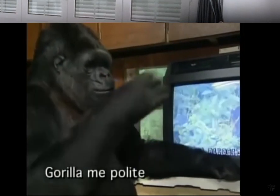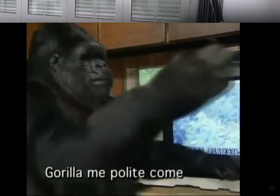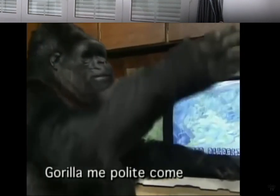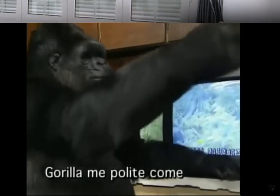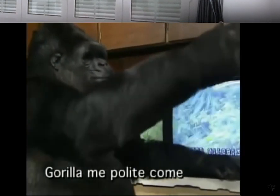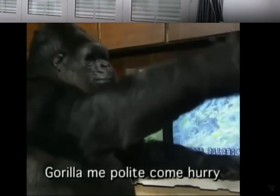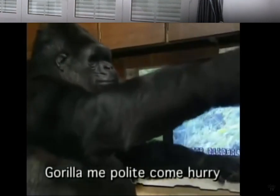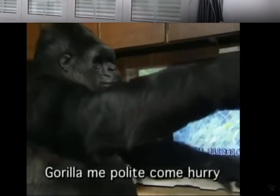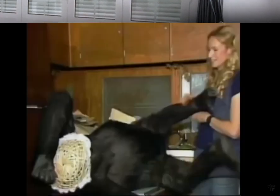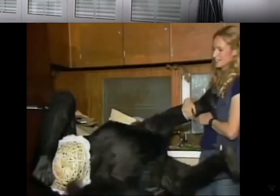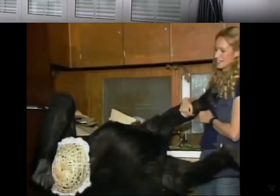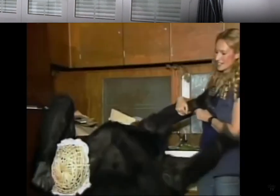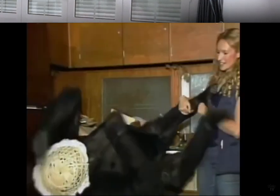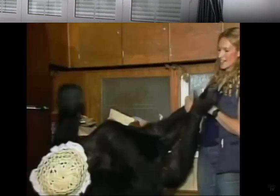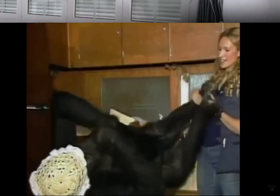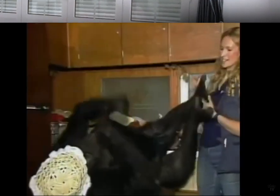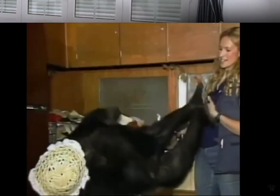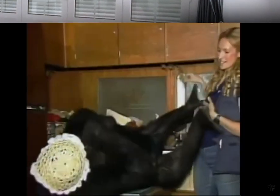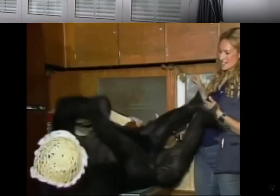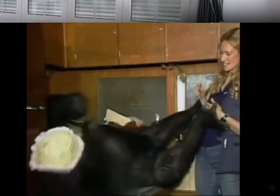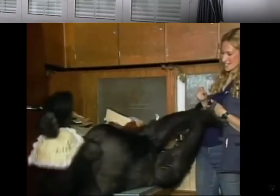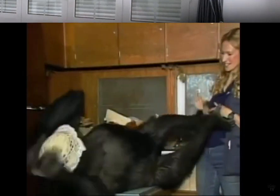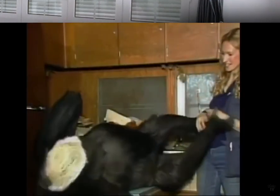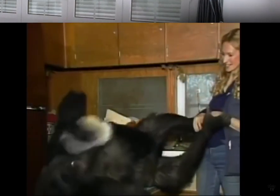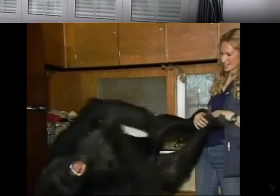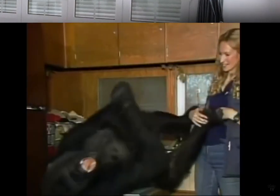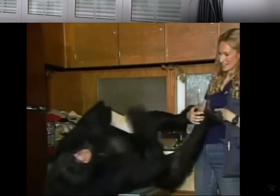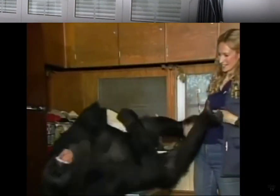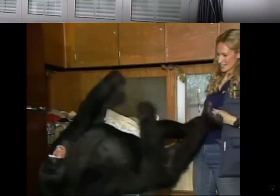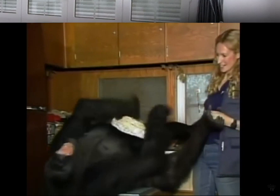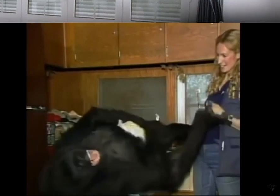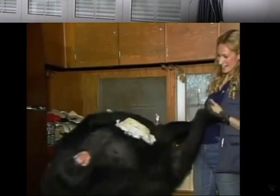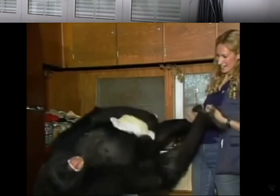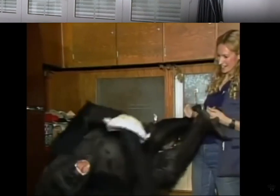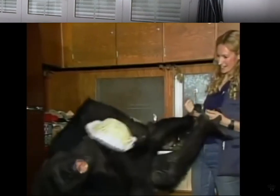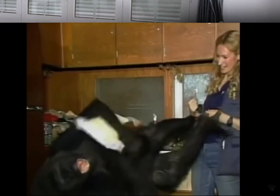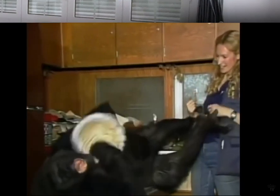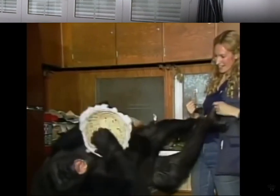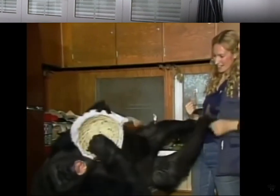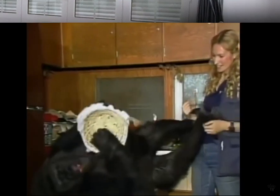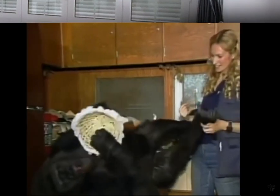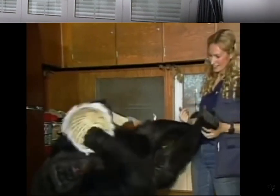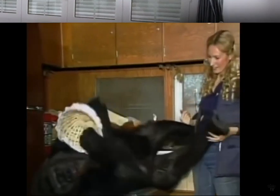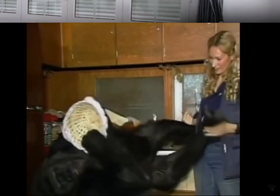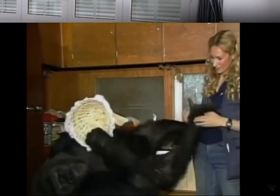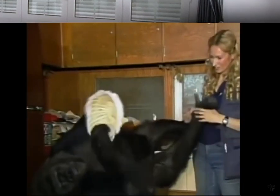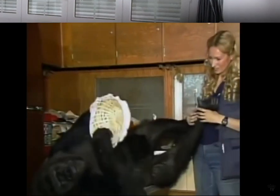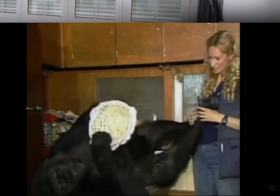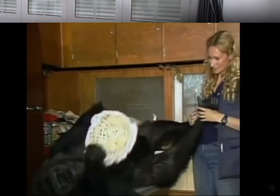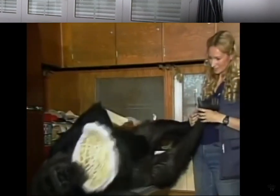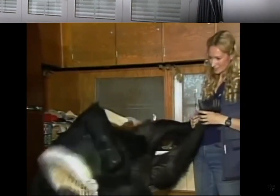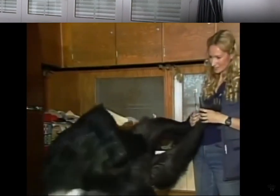Gorilla. Aw, me polite, come on. Astonishingly, Koko is willing to provide us a window into It's like a massive